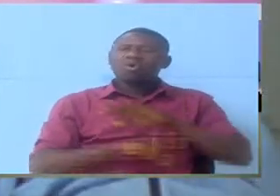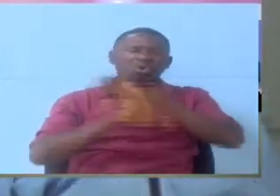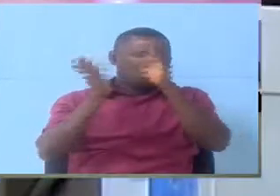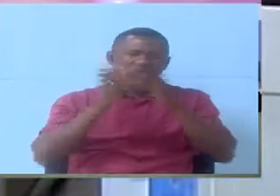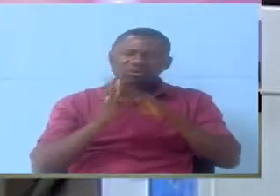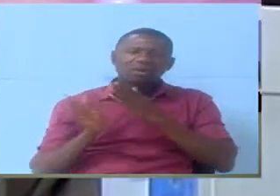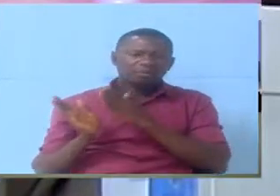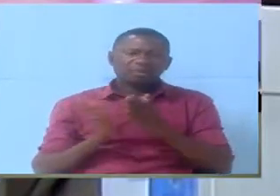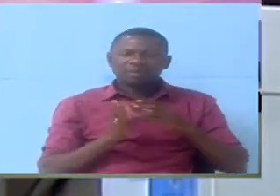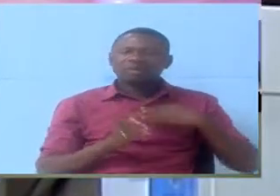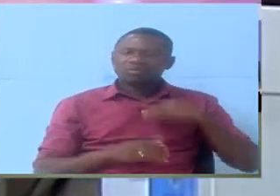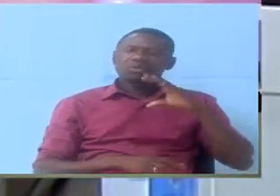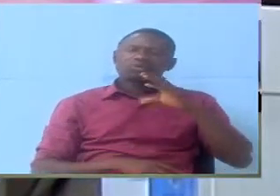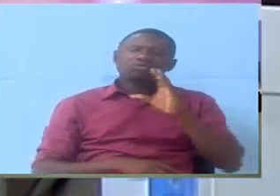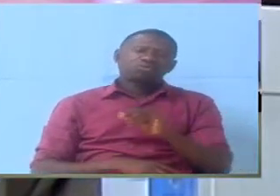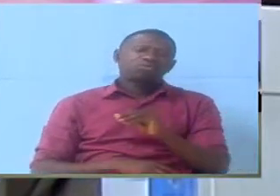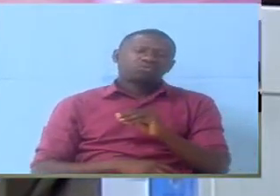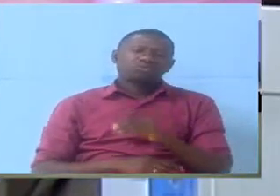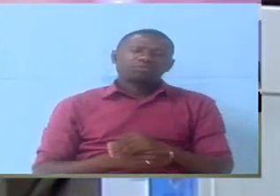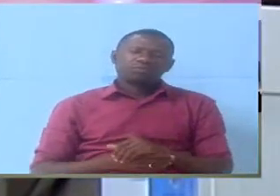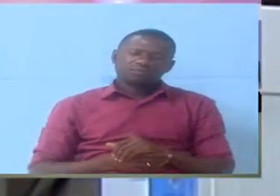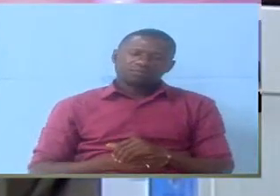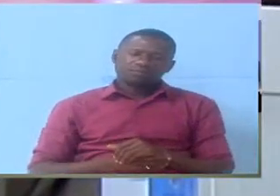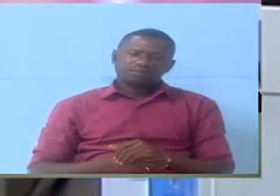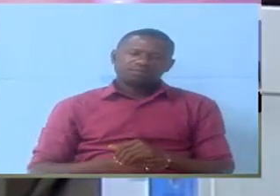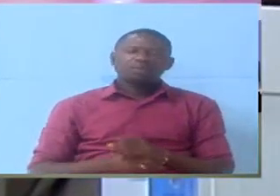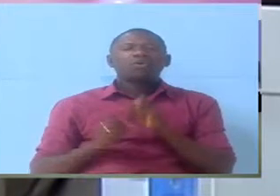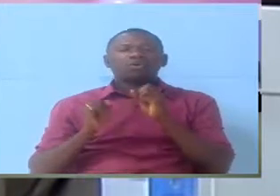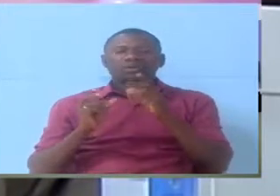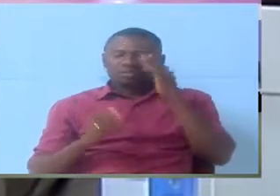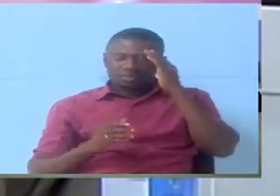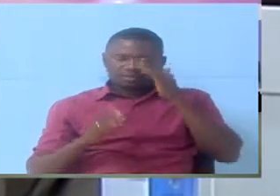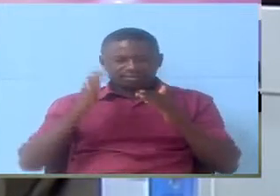Thank you. Thank you, Imam.